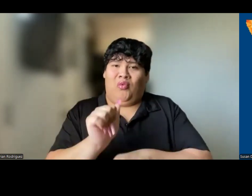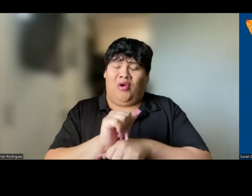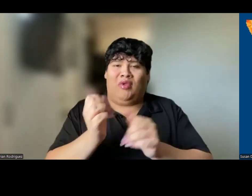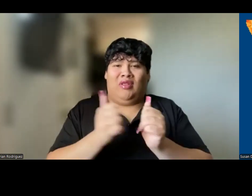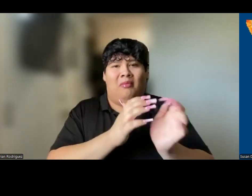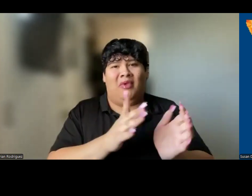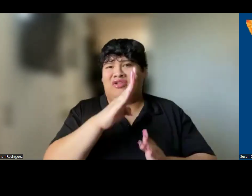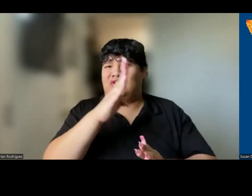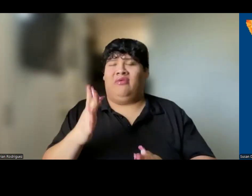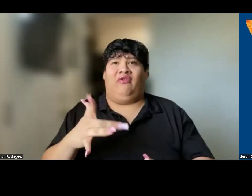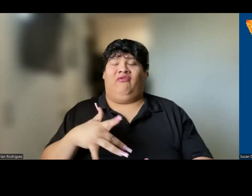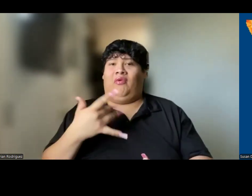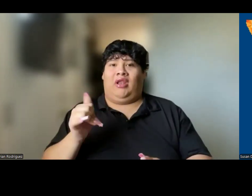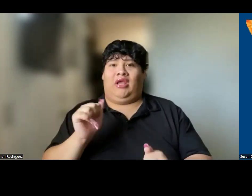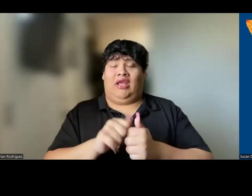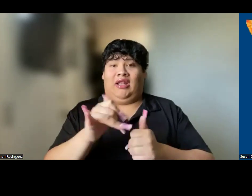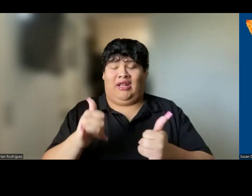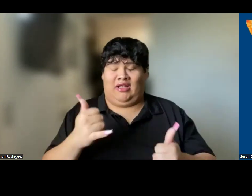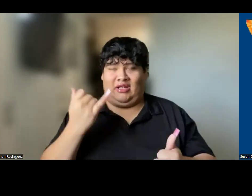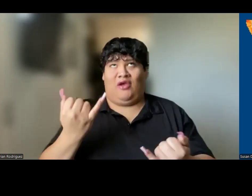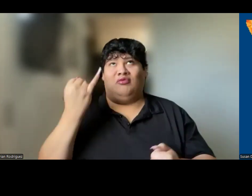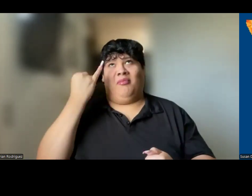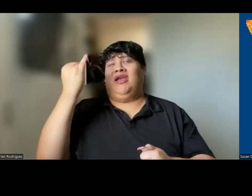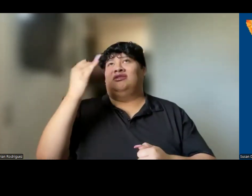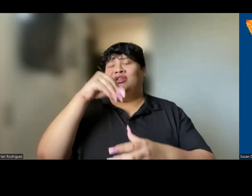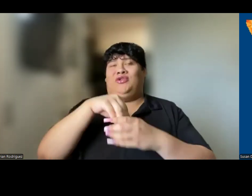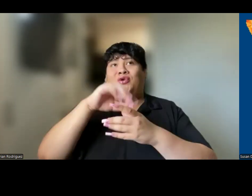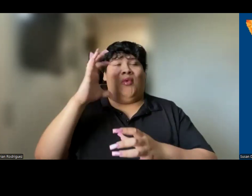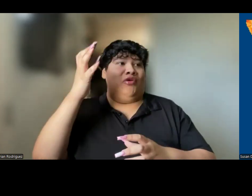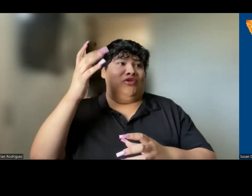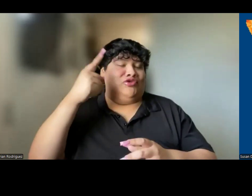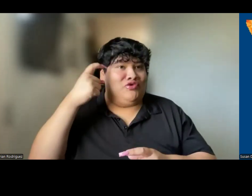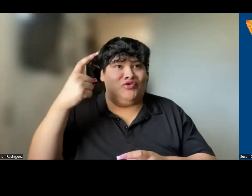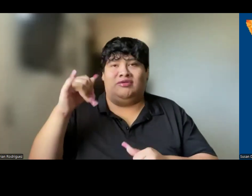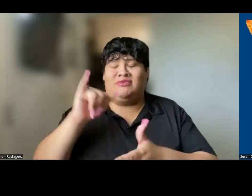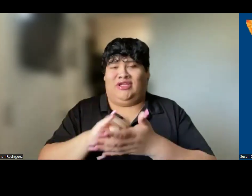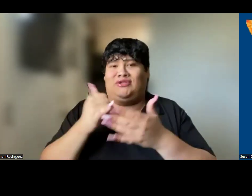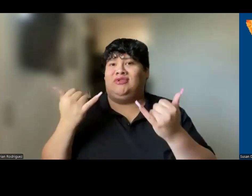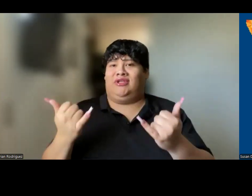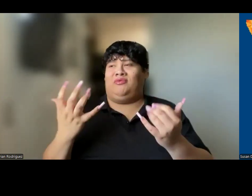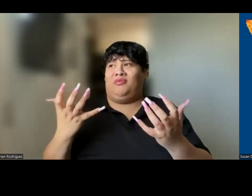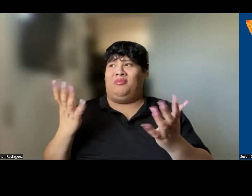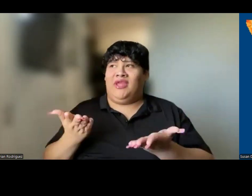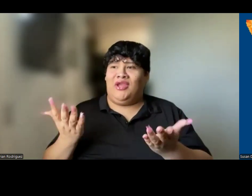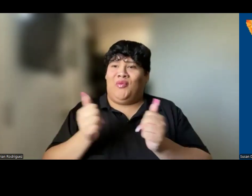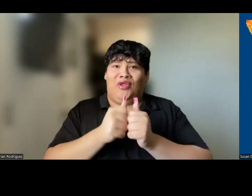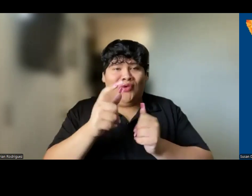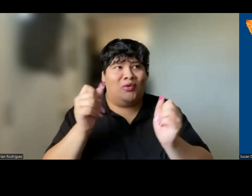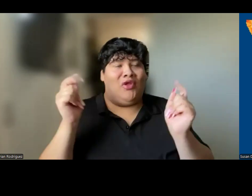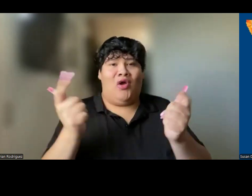in my wildest dreams imagined that 5 years later, we'd be here today with all of you